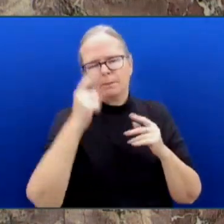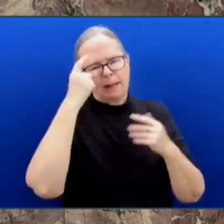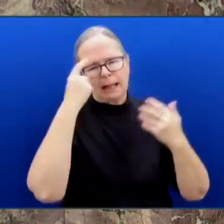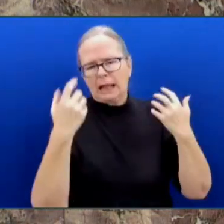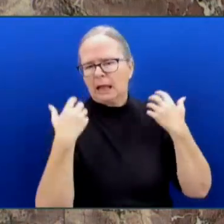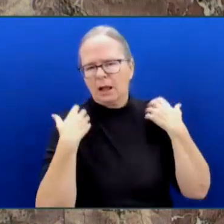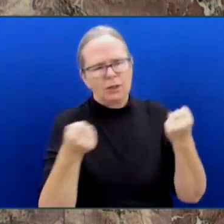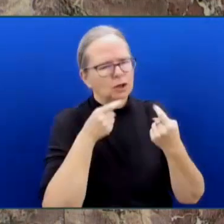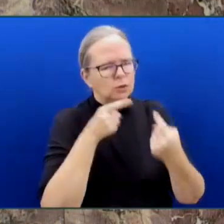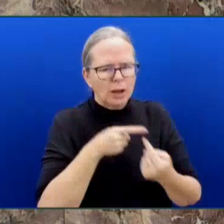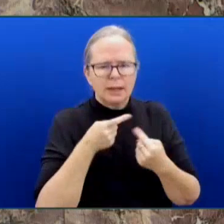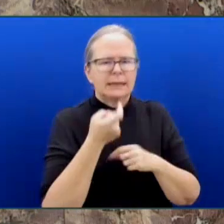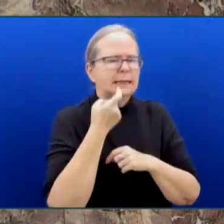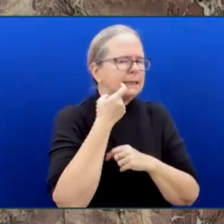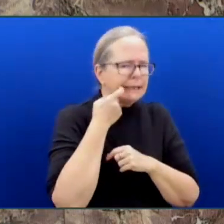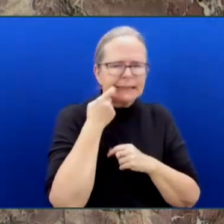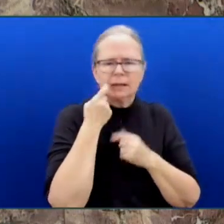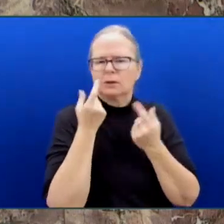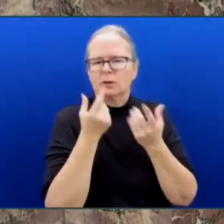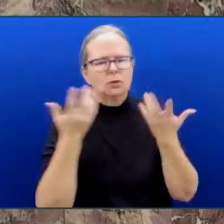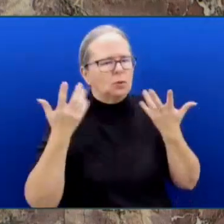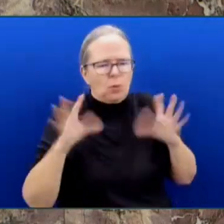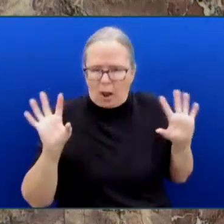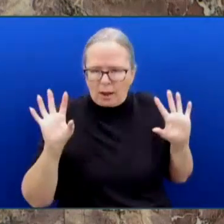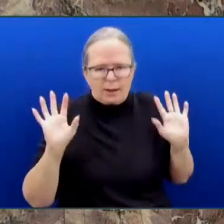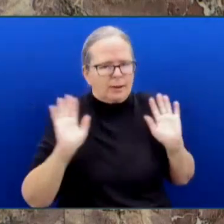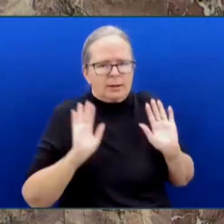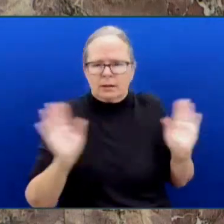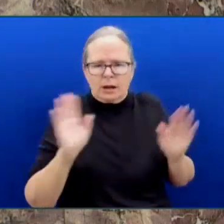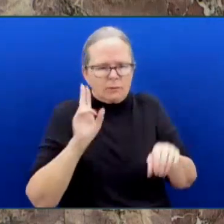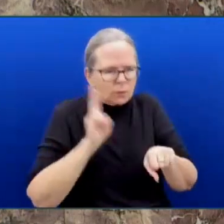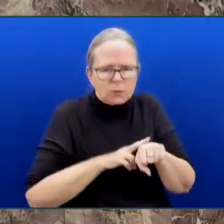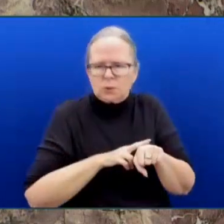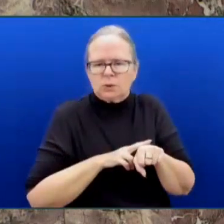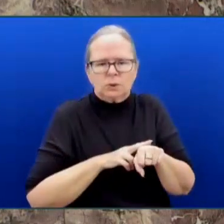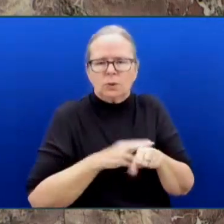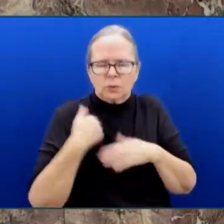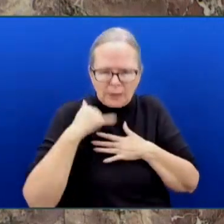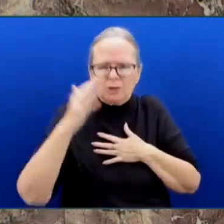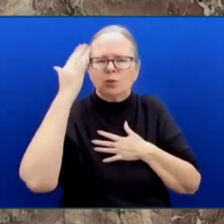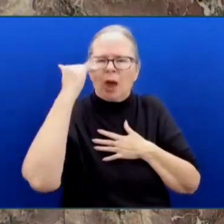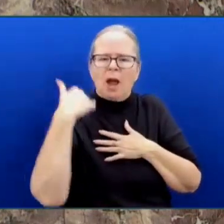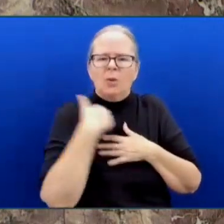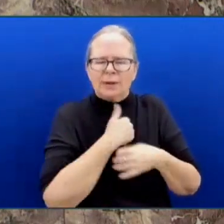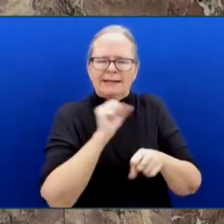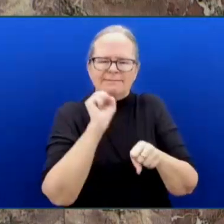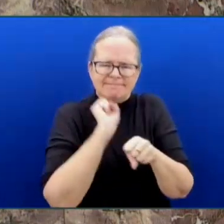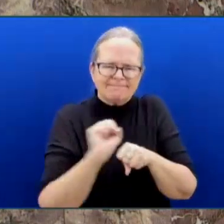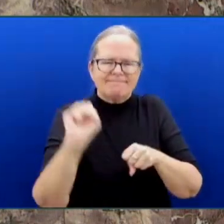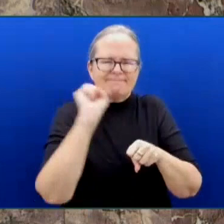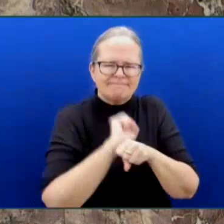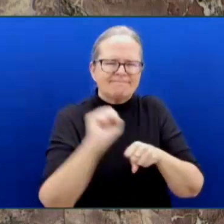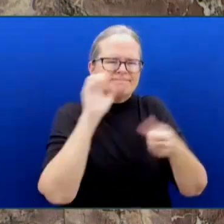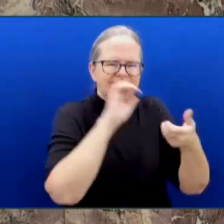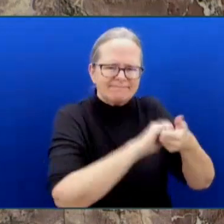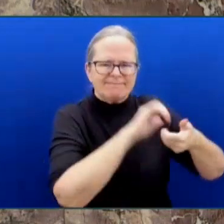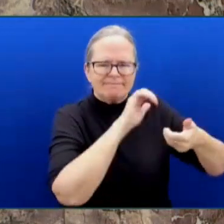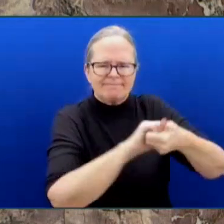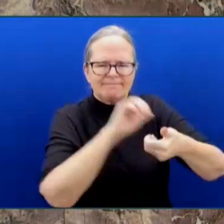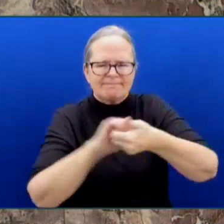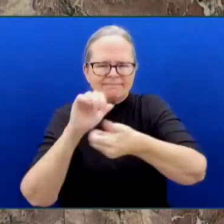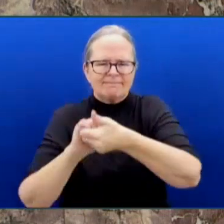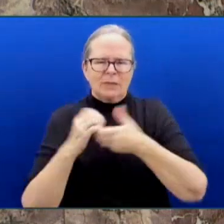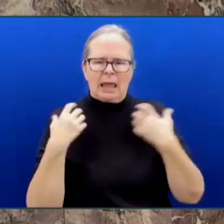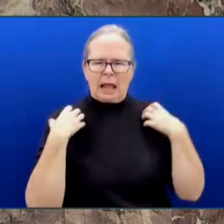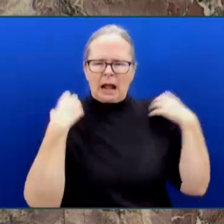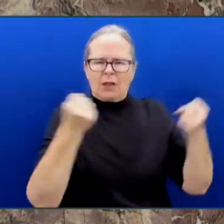working so hard across our healthcare system with experts, with our colleagues in education and childcare, with